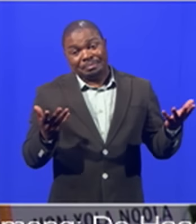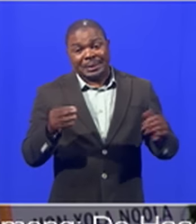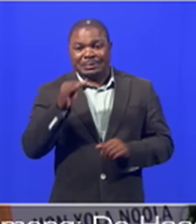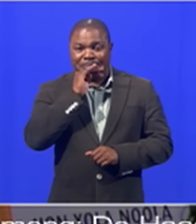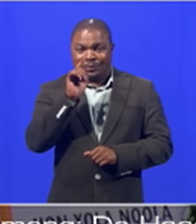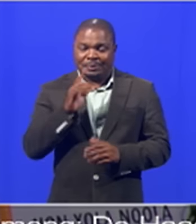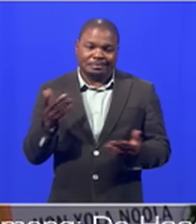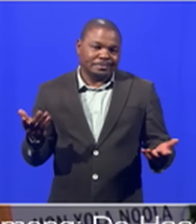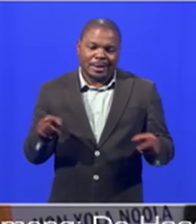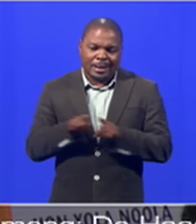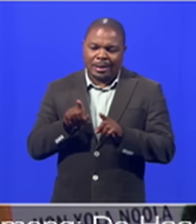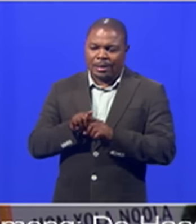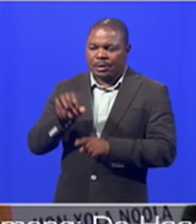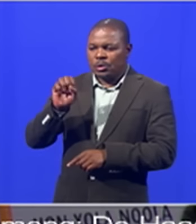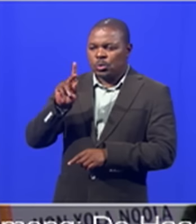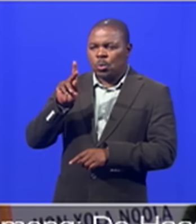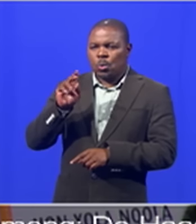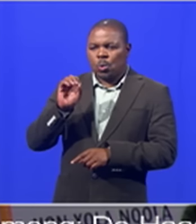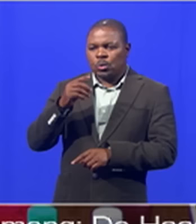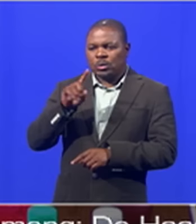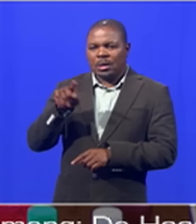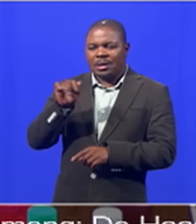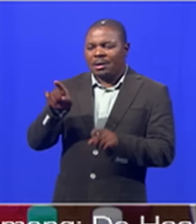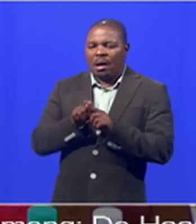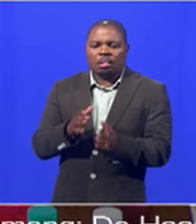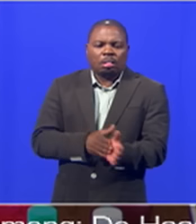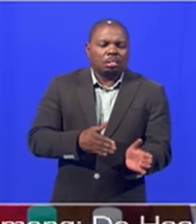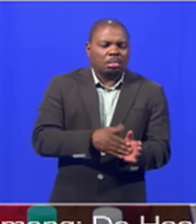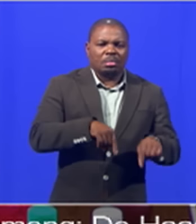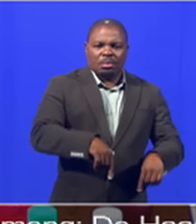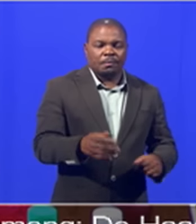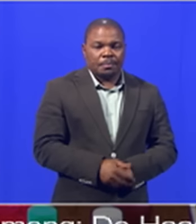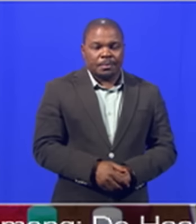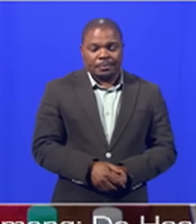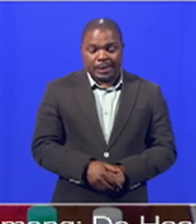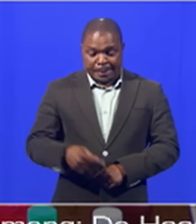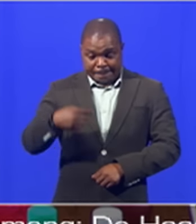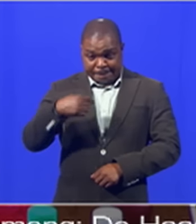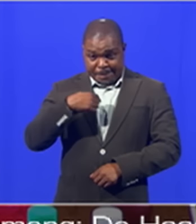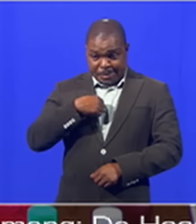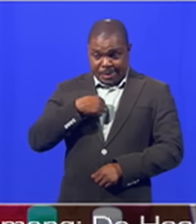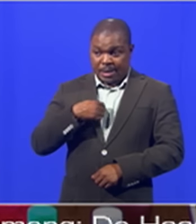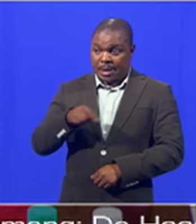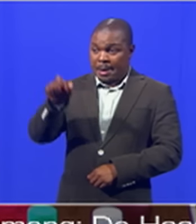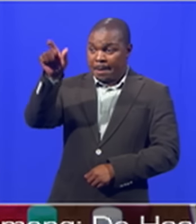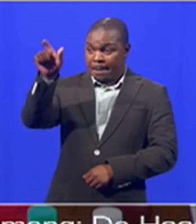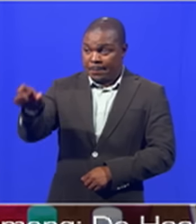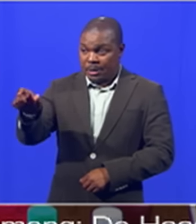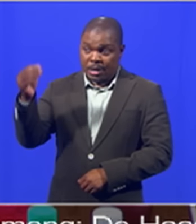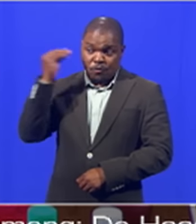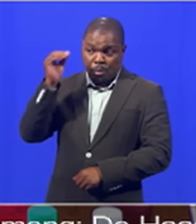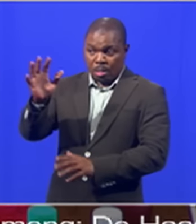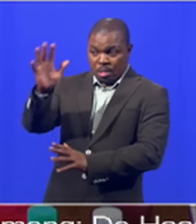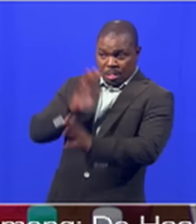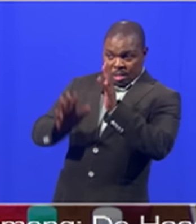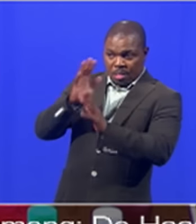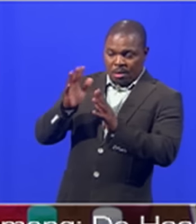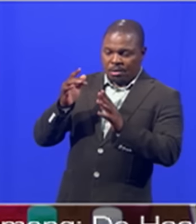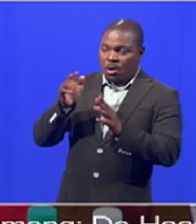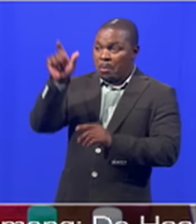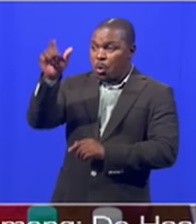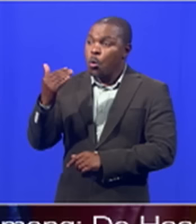as Honorable Skosana says, we are busy here gossiping. I cannot reveal a source of somebody who might get killed